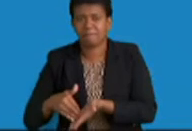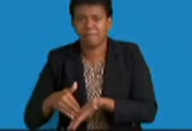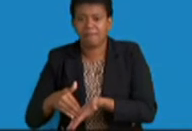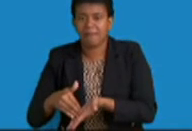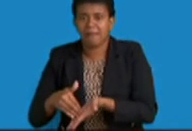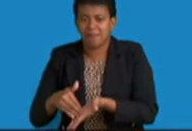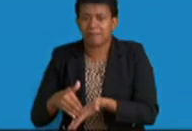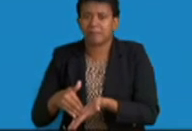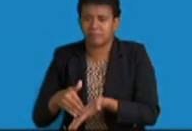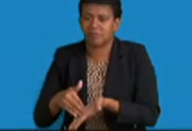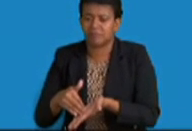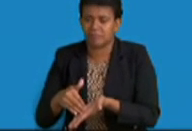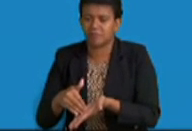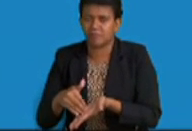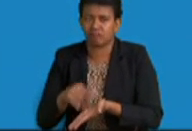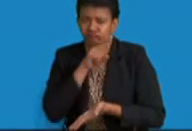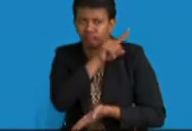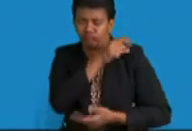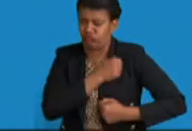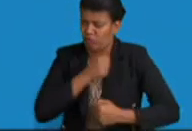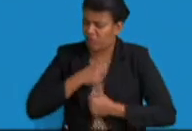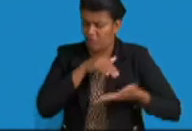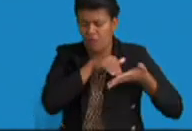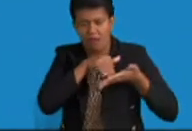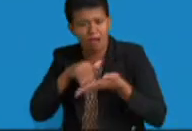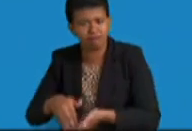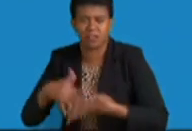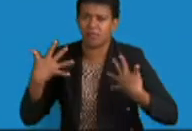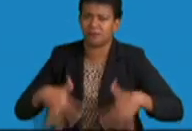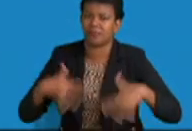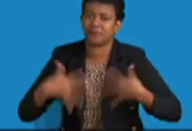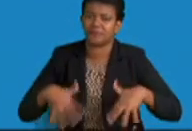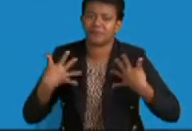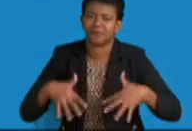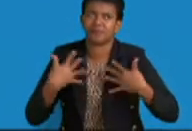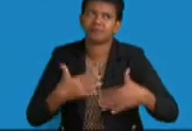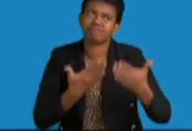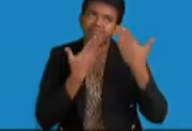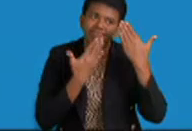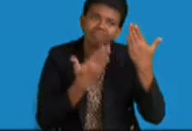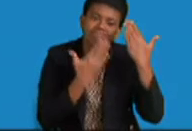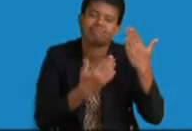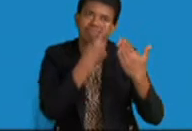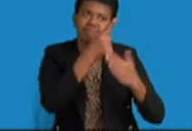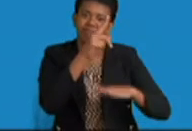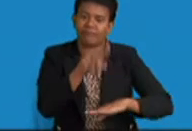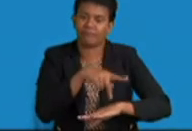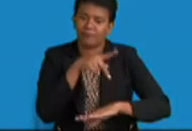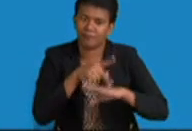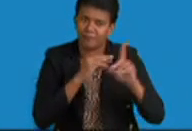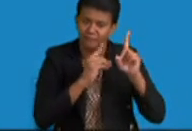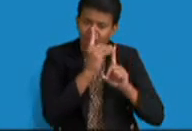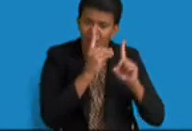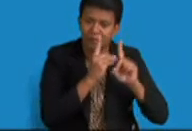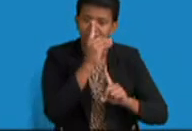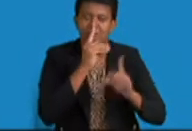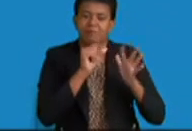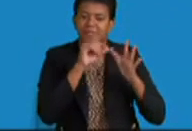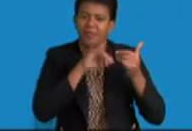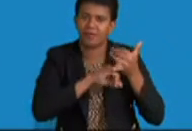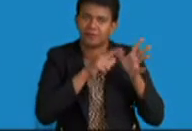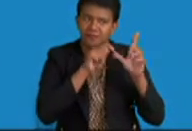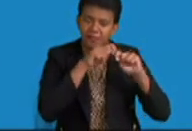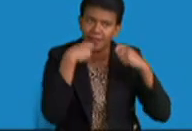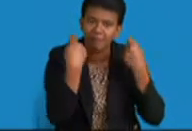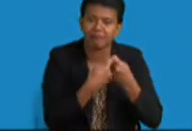their defence assets. I also like to acknowledge the Minister for Regional Development, his Permanent Secretary and his team for the